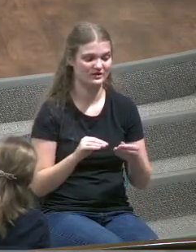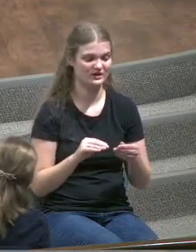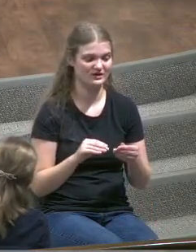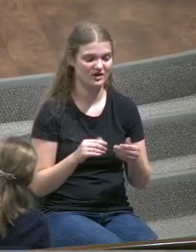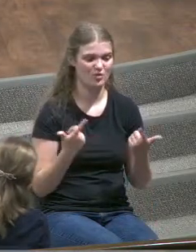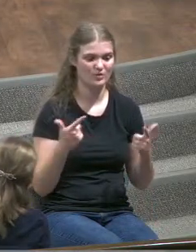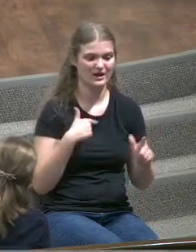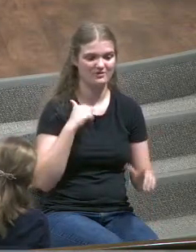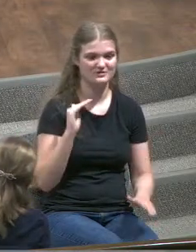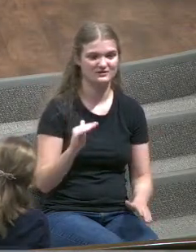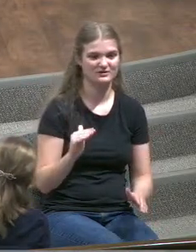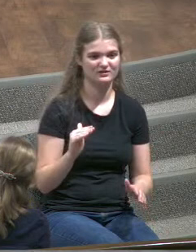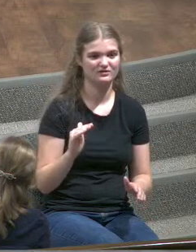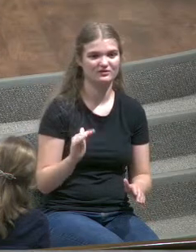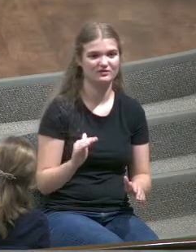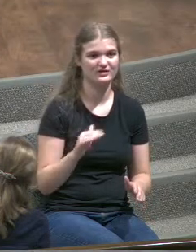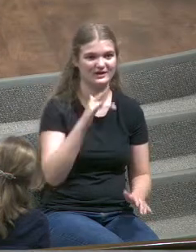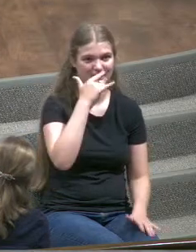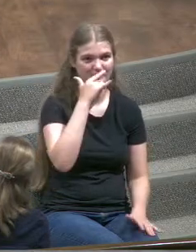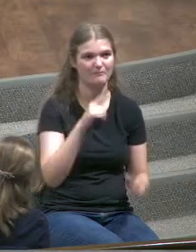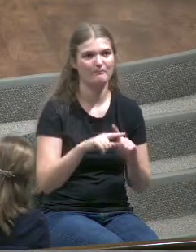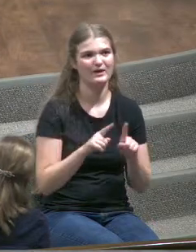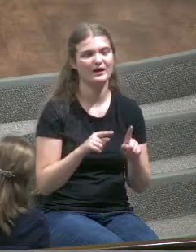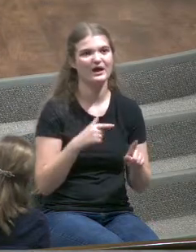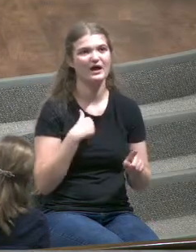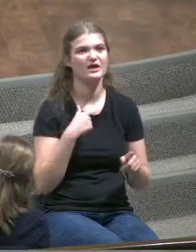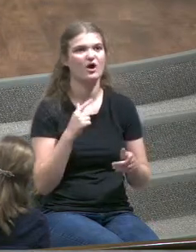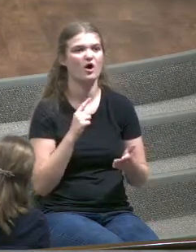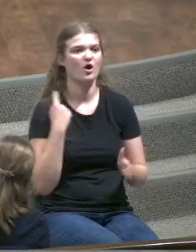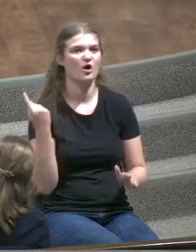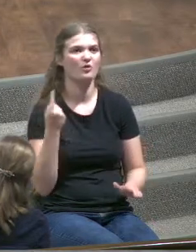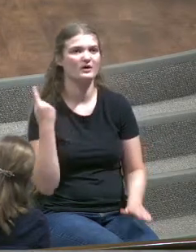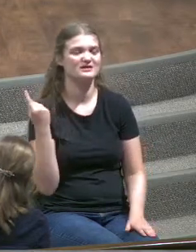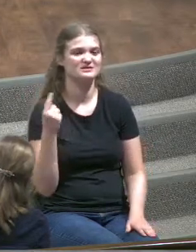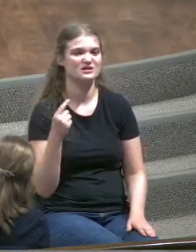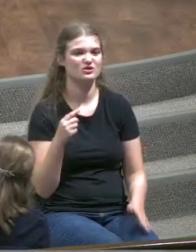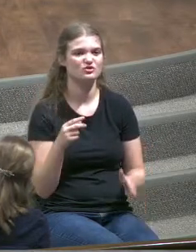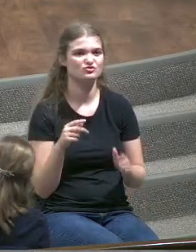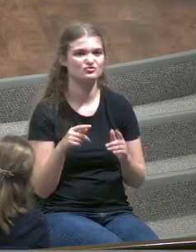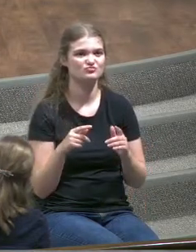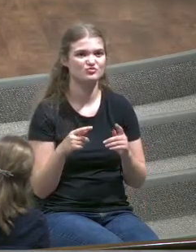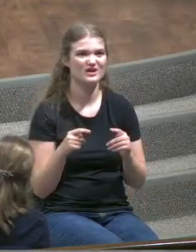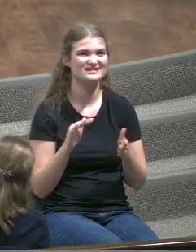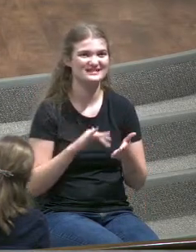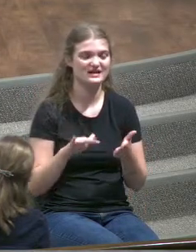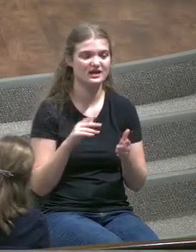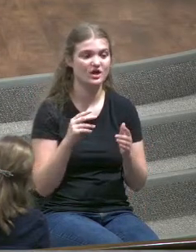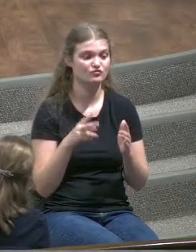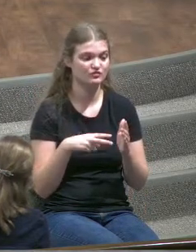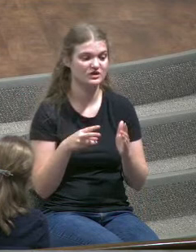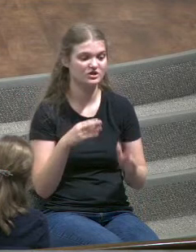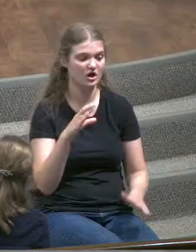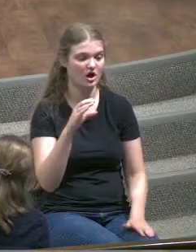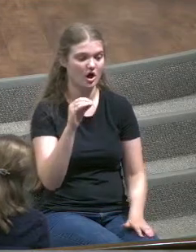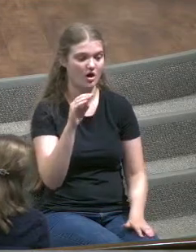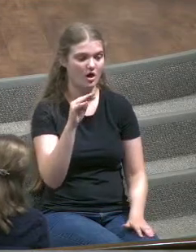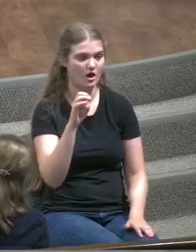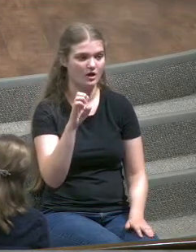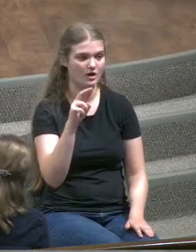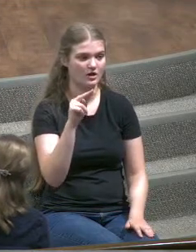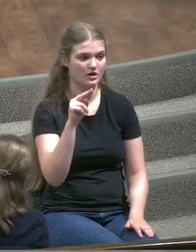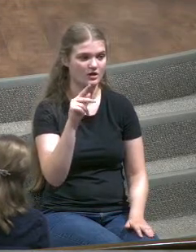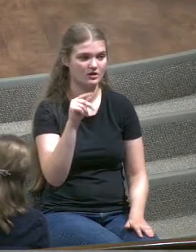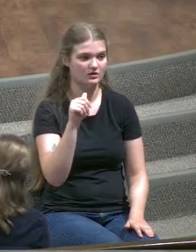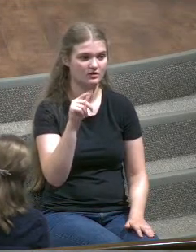through the commentaries. Like, is there something I'm missing here? First commentary I opened, not one I normally use, but first commentary I opened